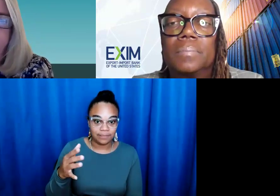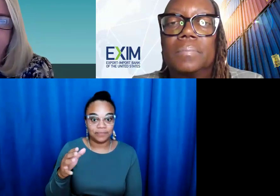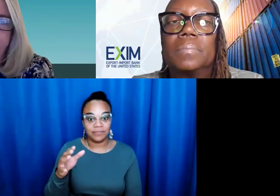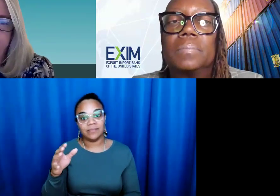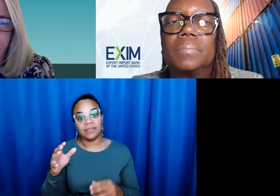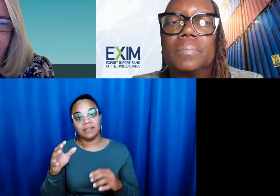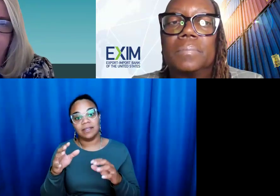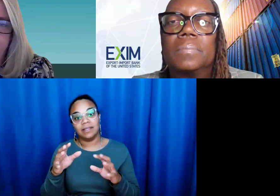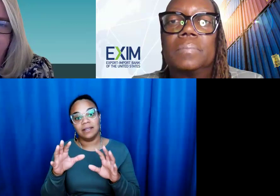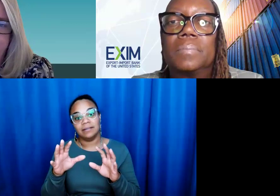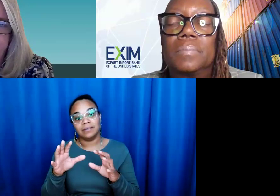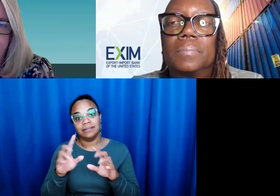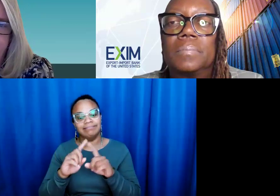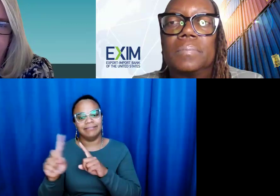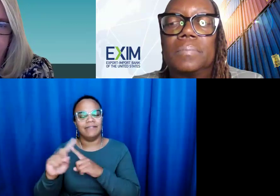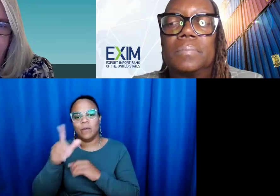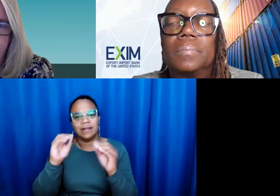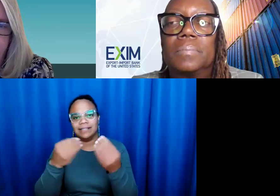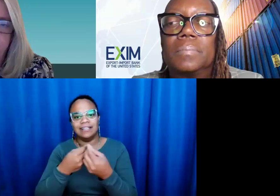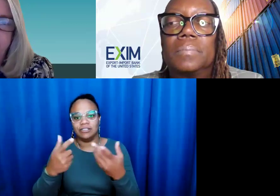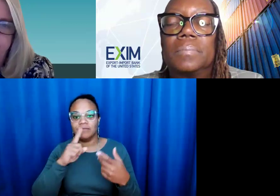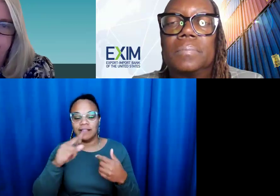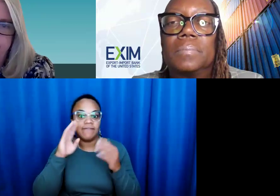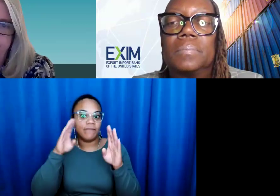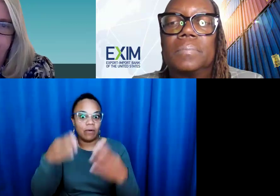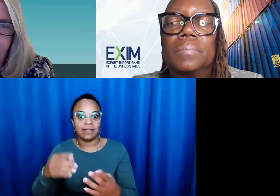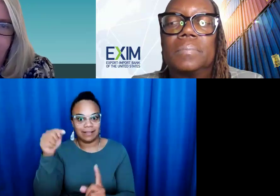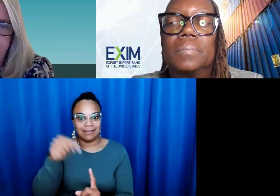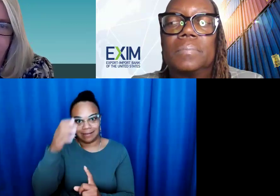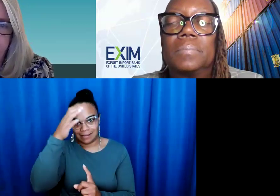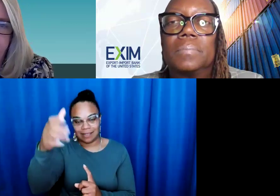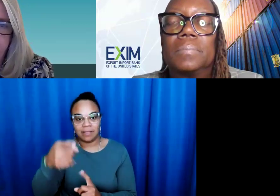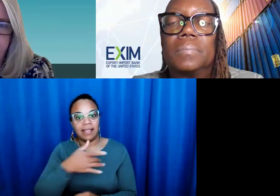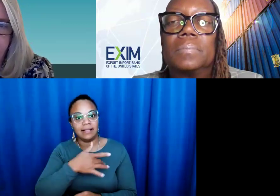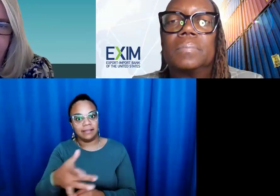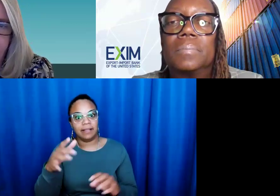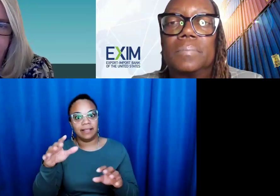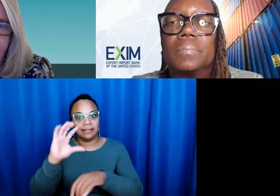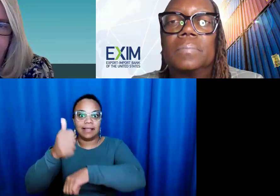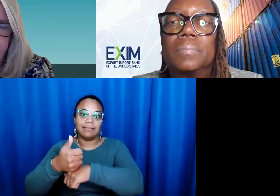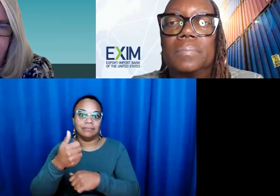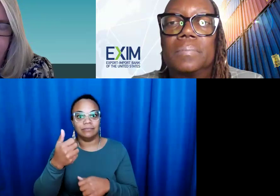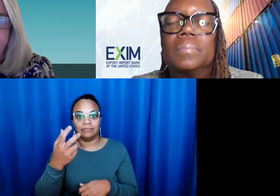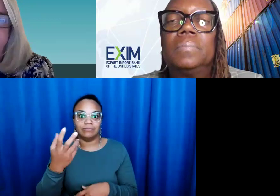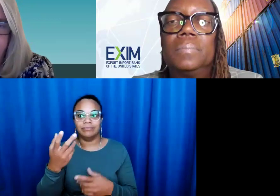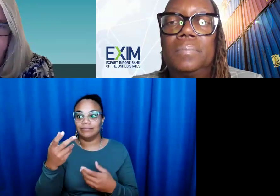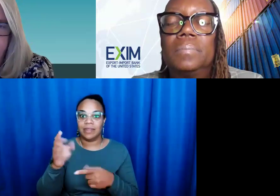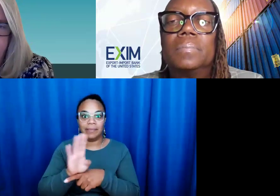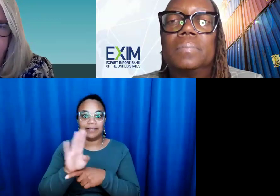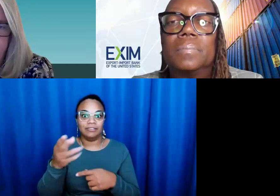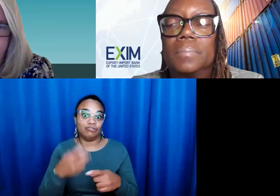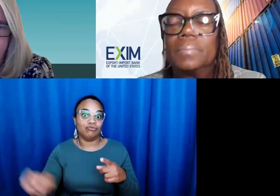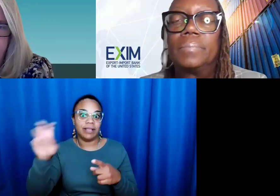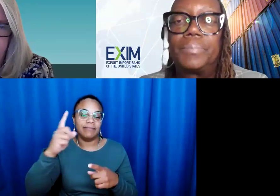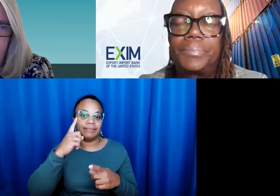Corporation, they're really focused on this, and they do these trade trips to, for example, Africa. I don't know which countries